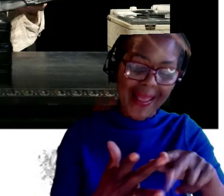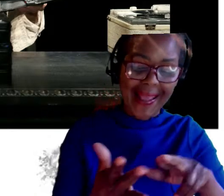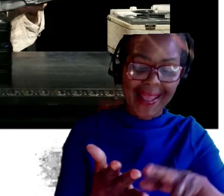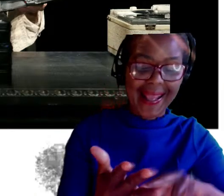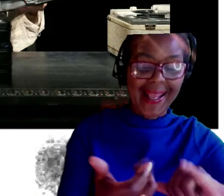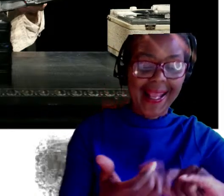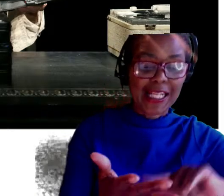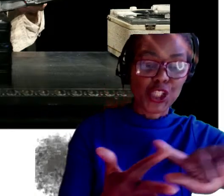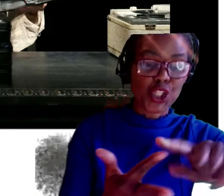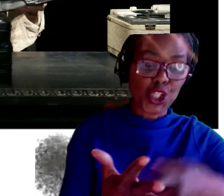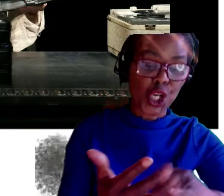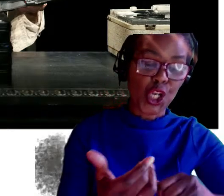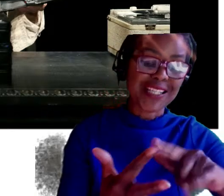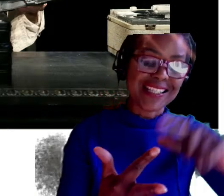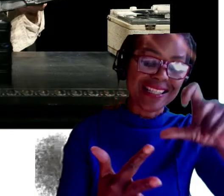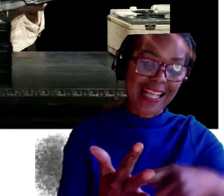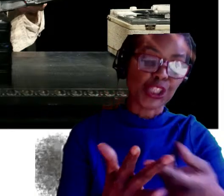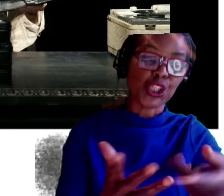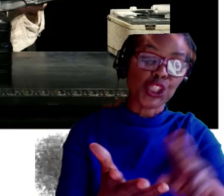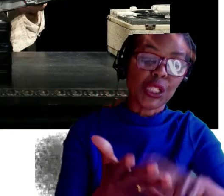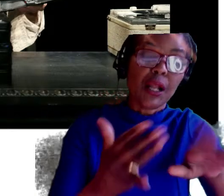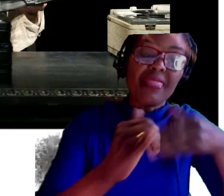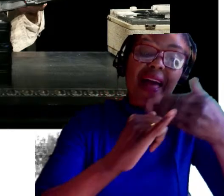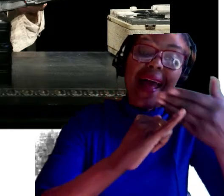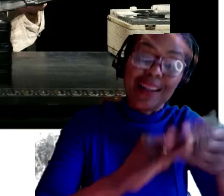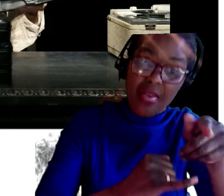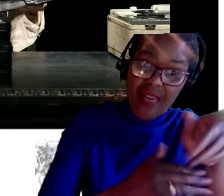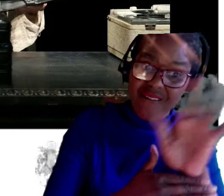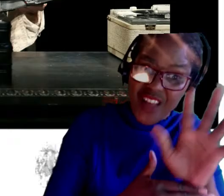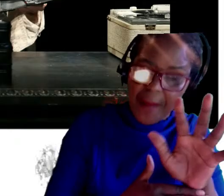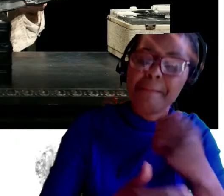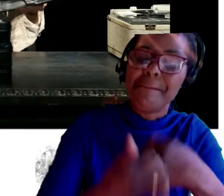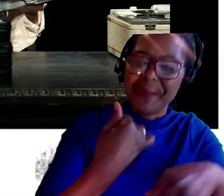increasingly becomes sci-fi towards the end. Fight me.